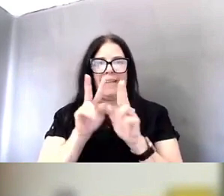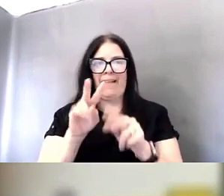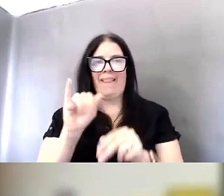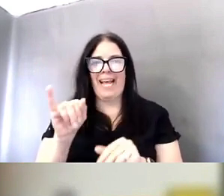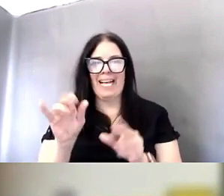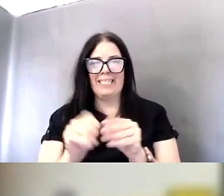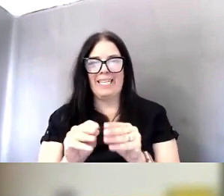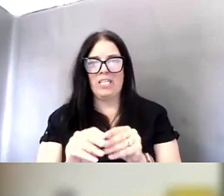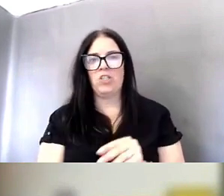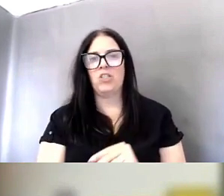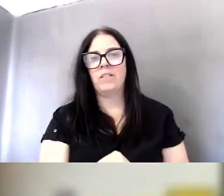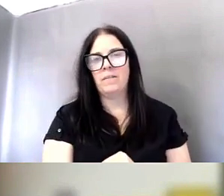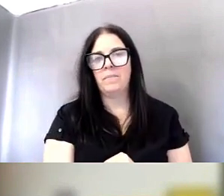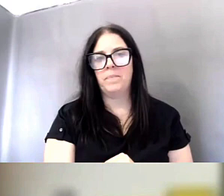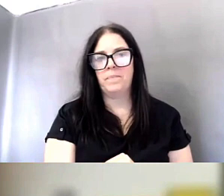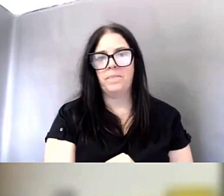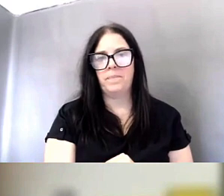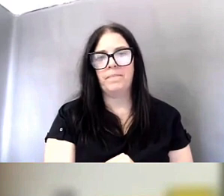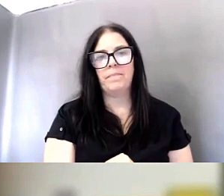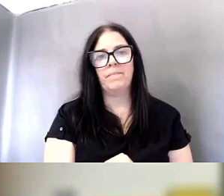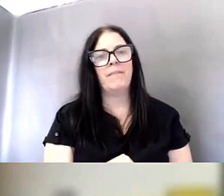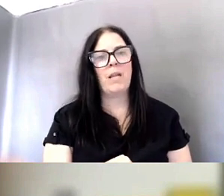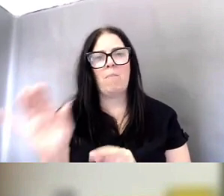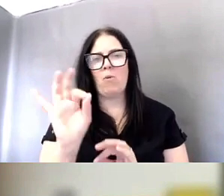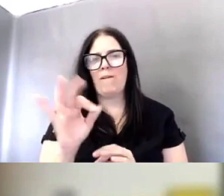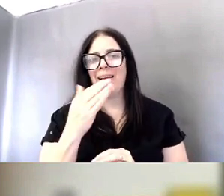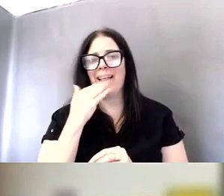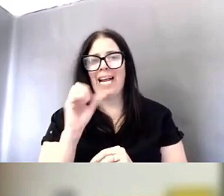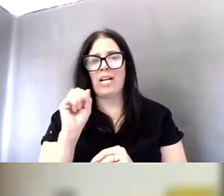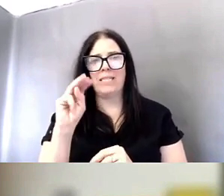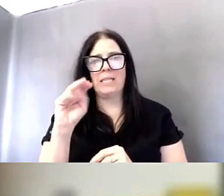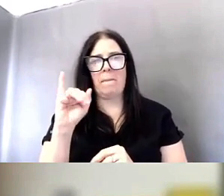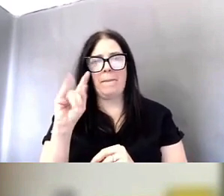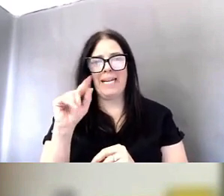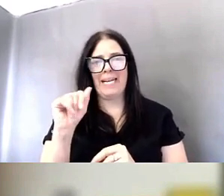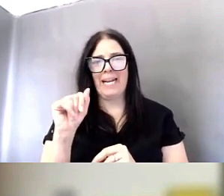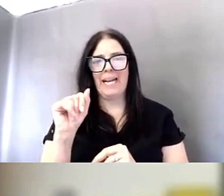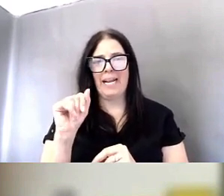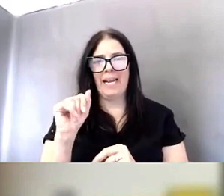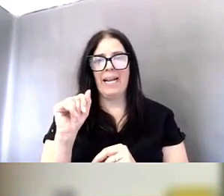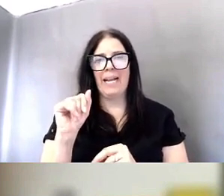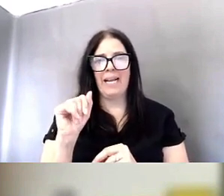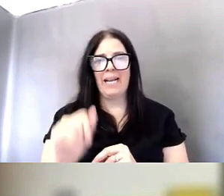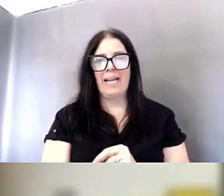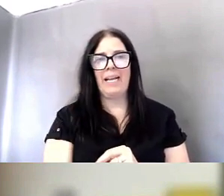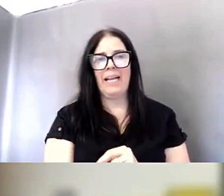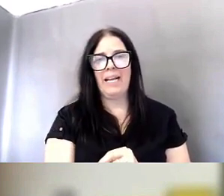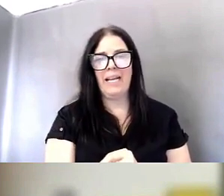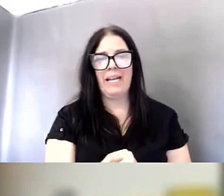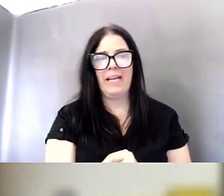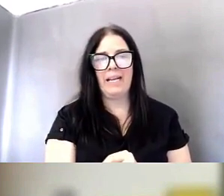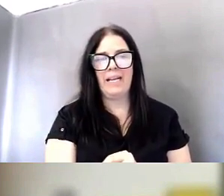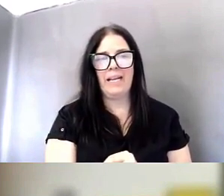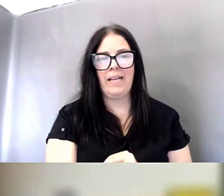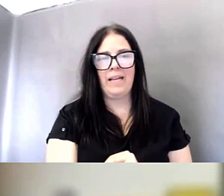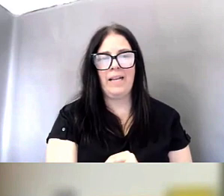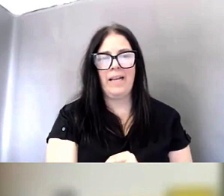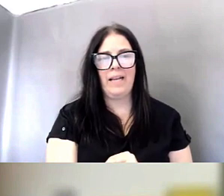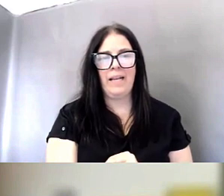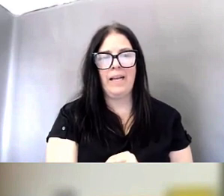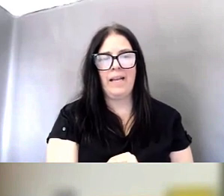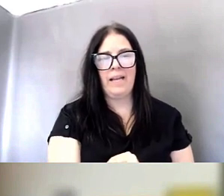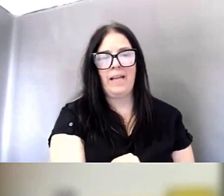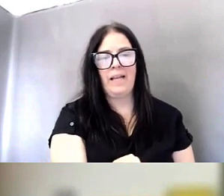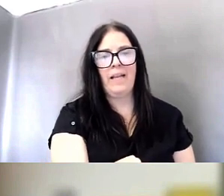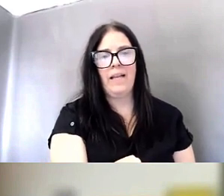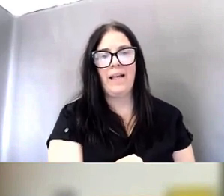Perfect. Thank you so much, Smita. And then, just for everyone to think about, it's the idea of being resourceful like Smita, to